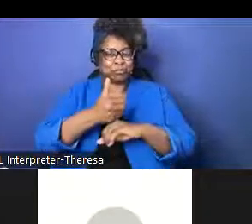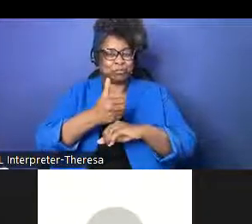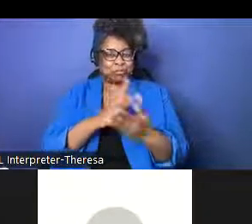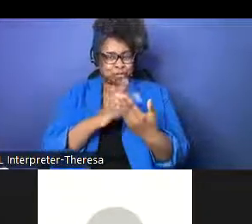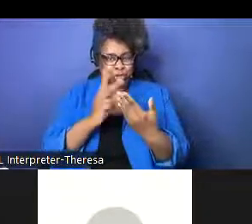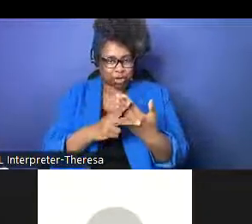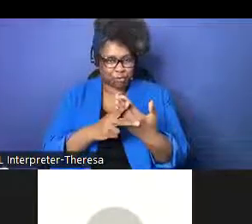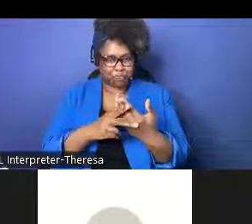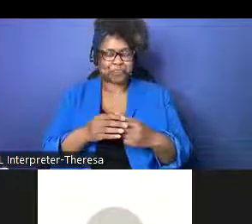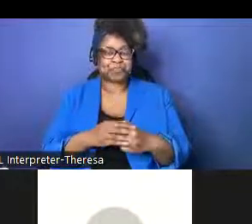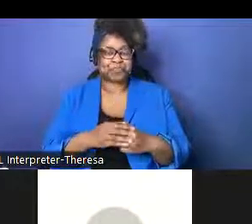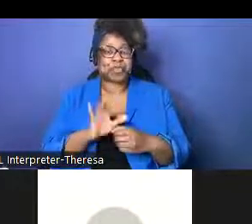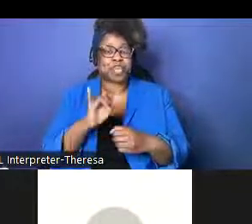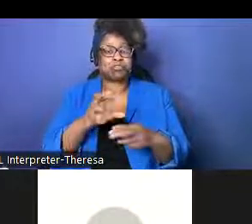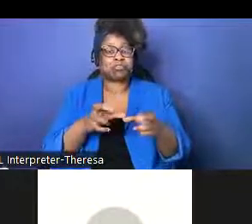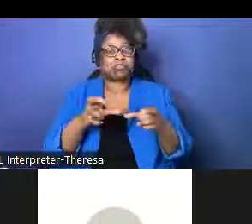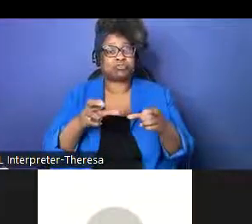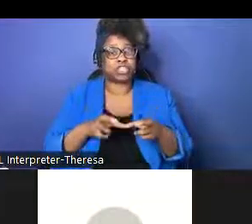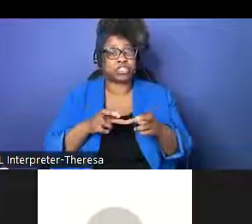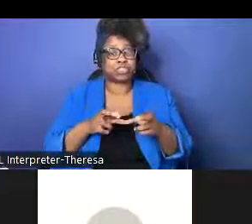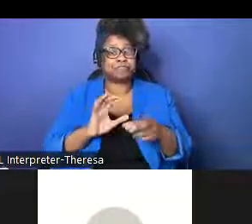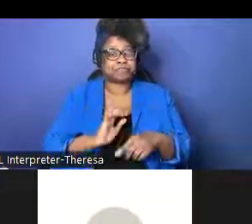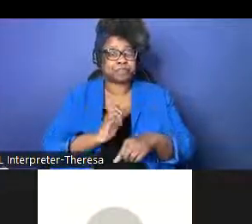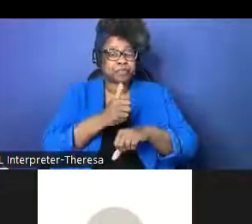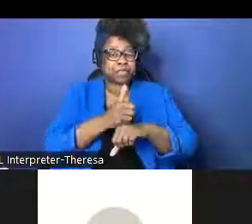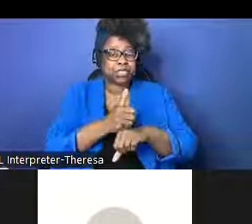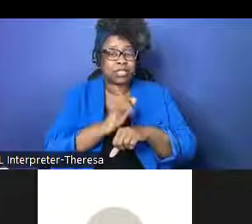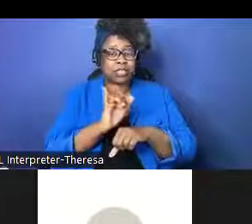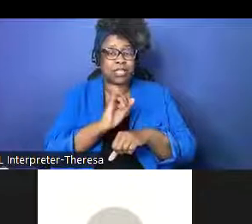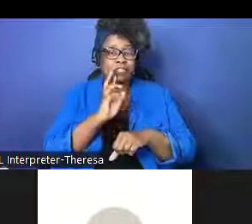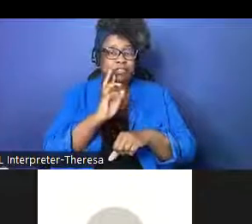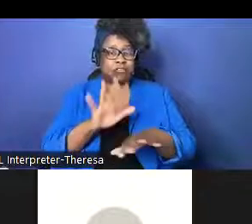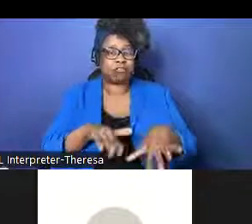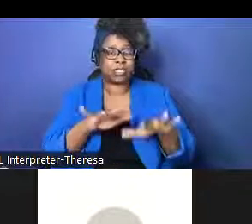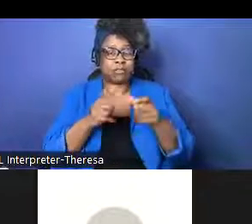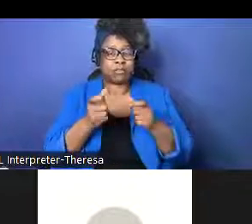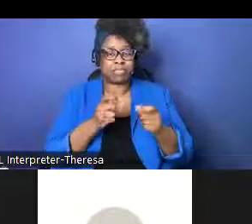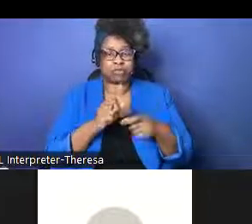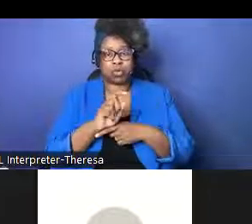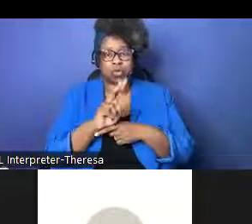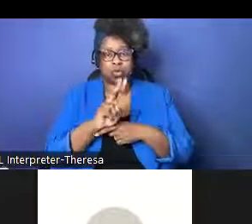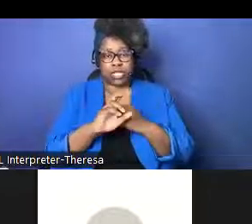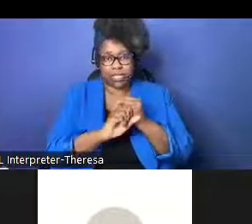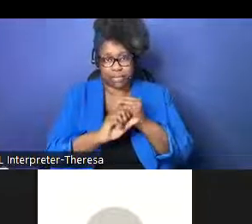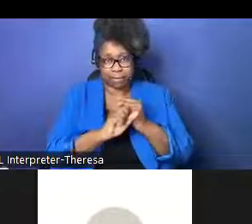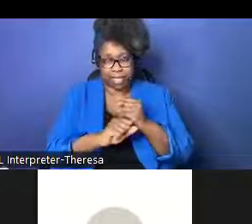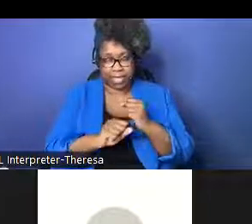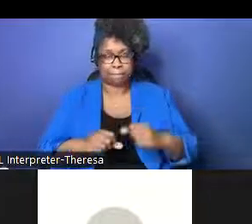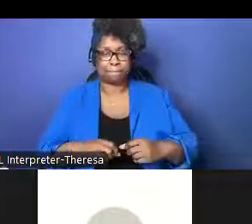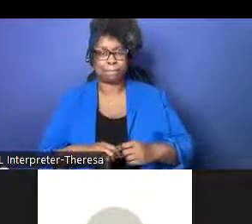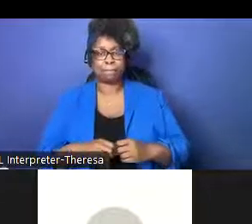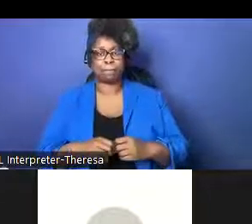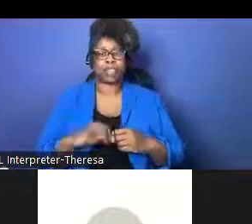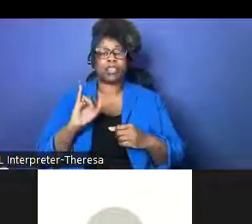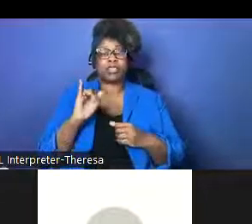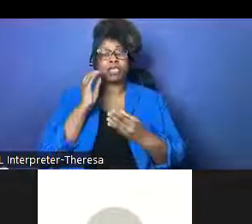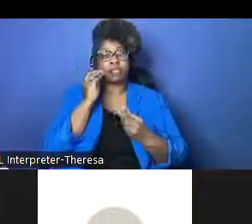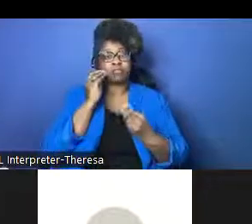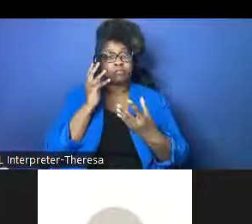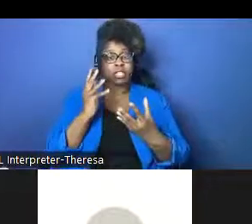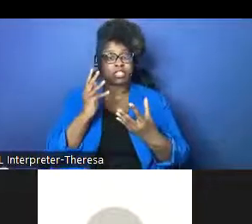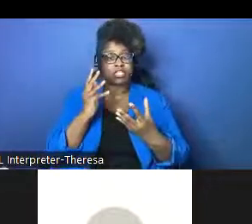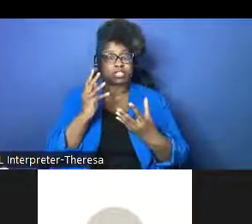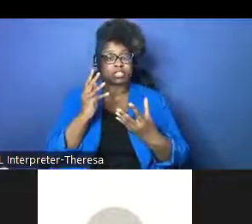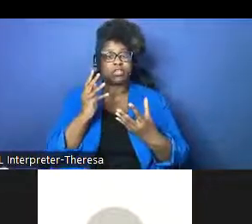be regional implementation of things like the Flood Management 101 campaign, so that the information is consistent across,